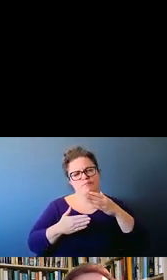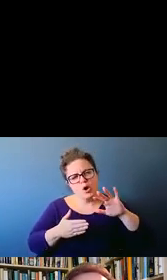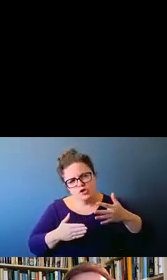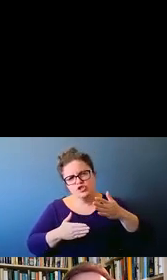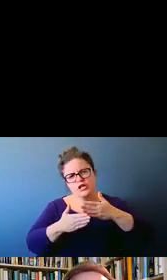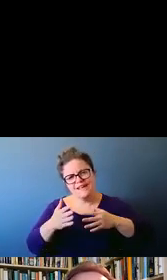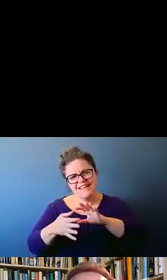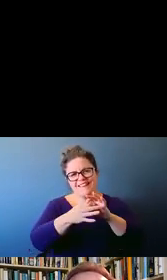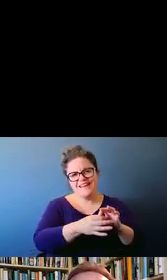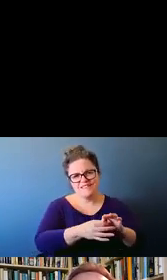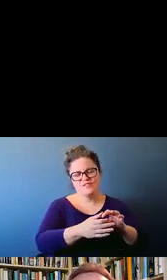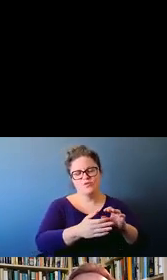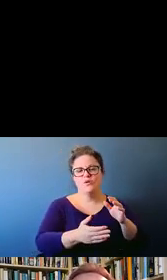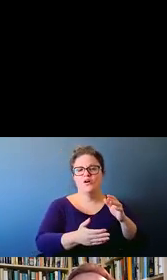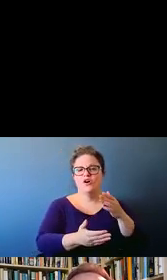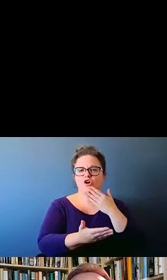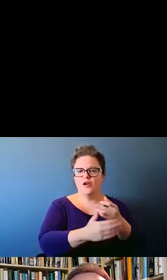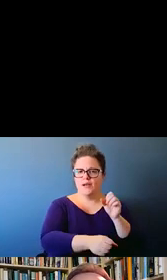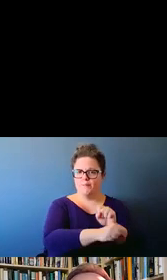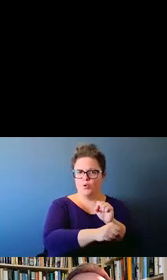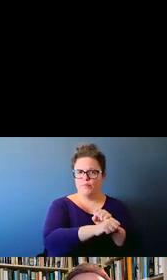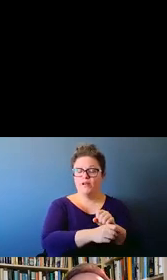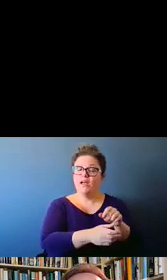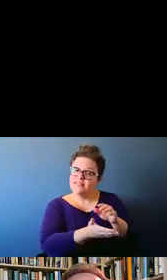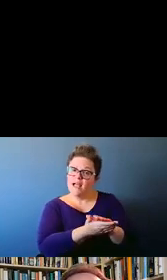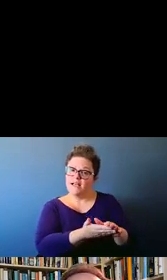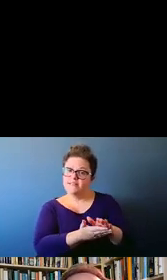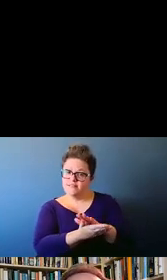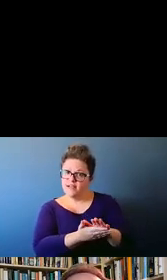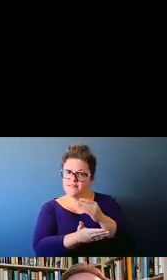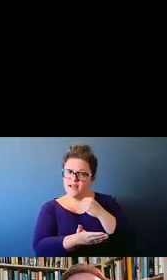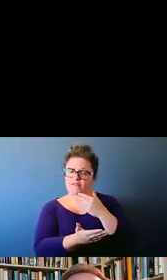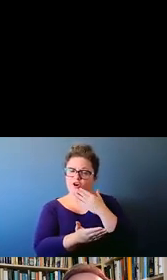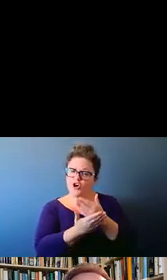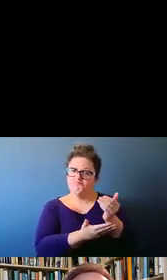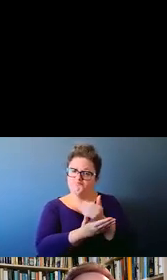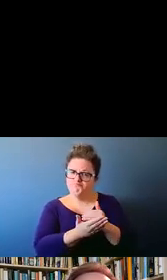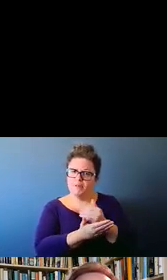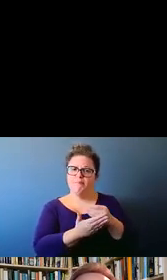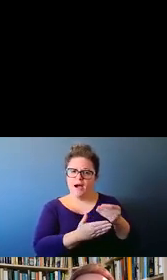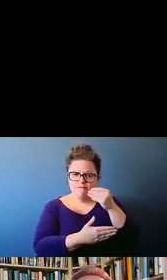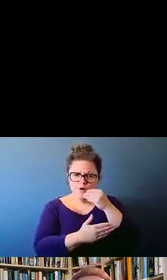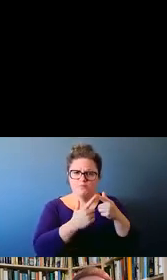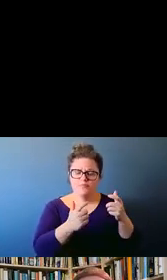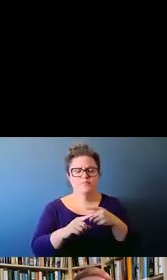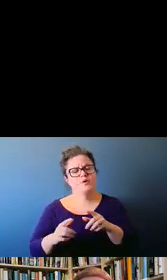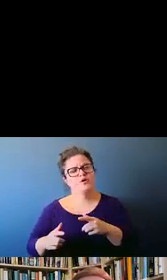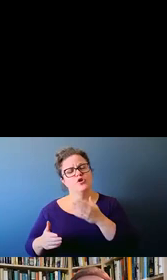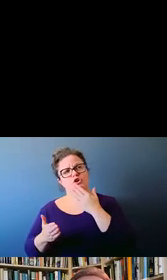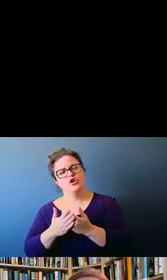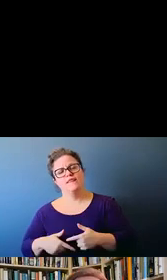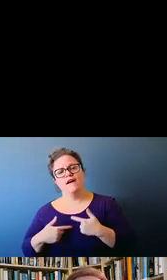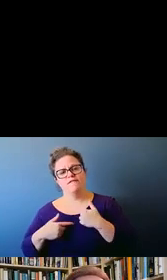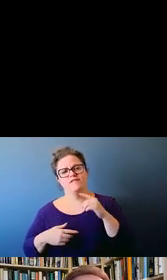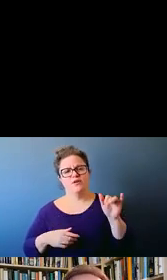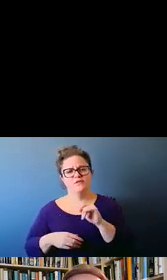it's nice to have bread on the table. But a good life is also the result of deliberate, conscious, informed choices that you make